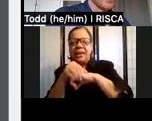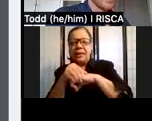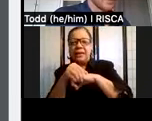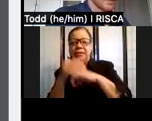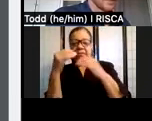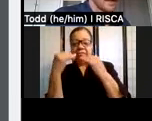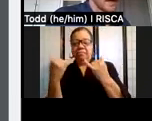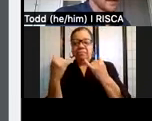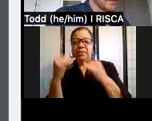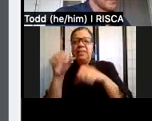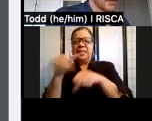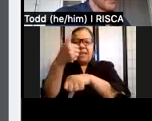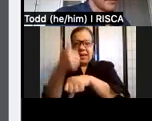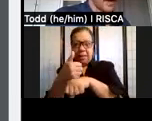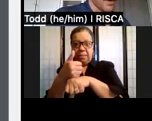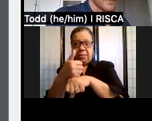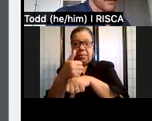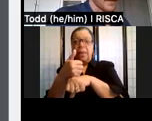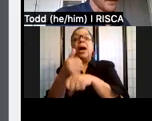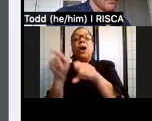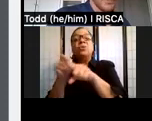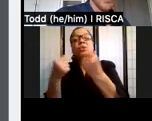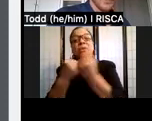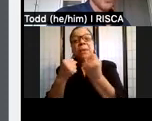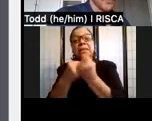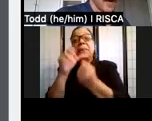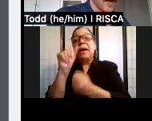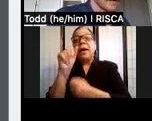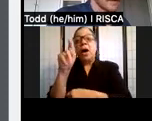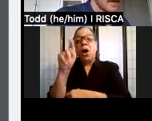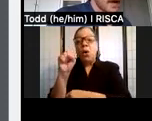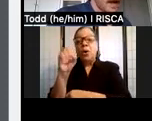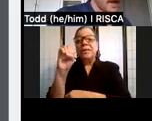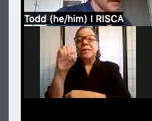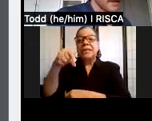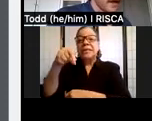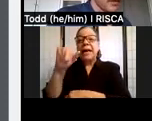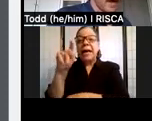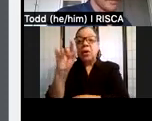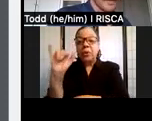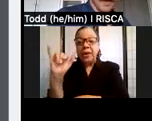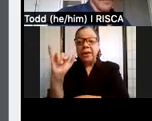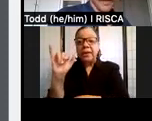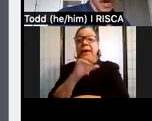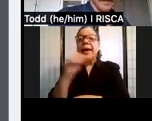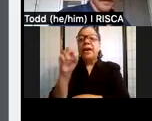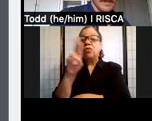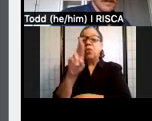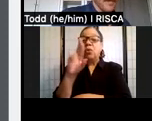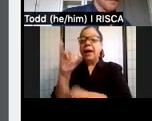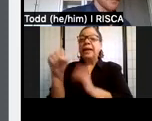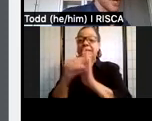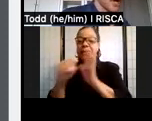Human Centered Design, and it is sponsored by Arts Equity, Grantmakers Council of Rhode Island, and the Rhode Island State Council on the